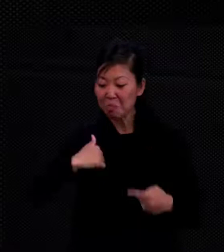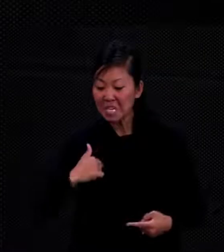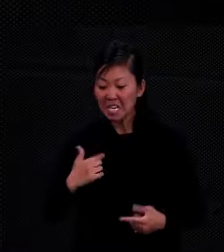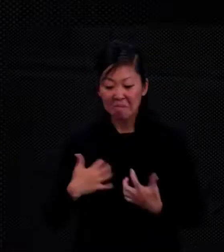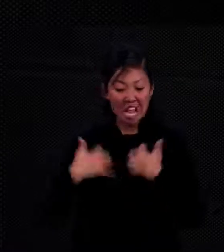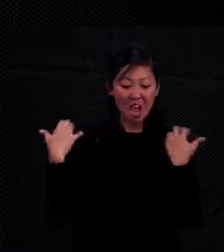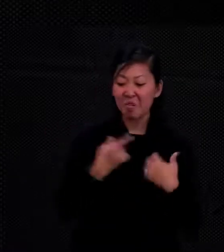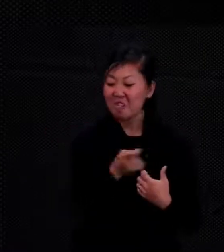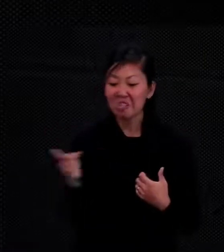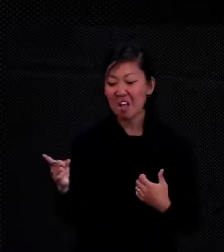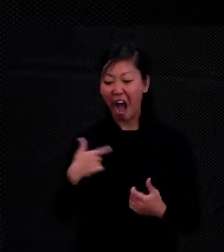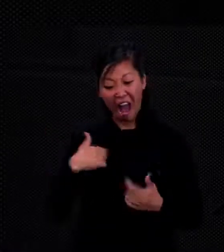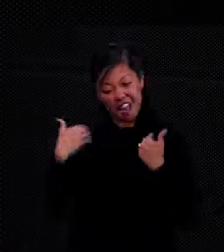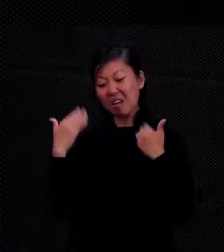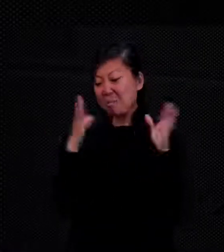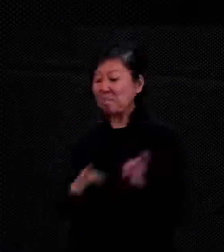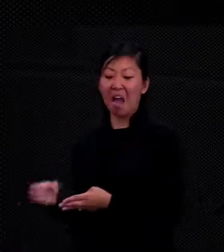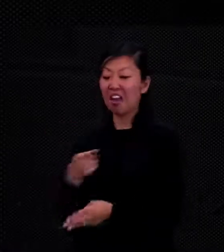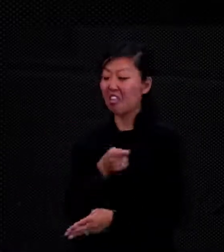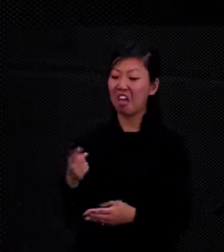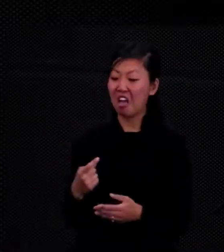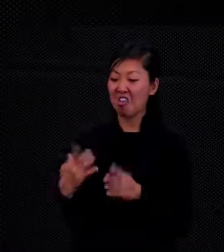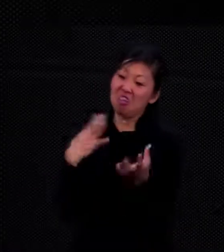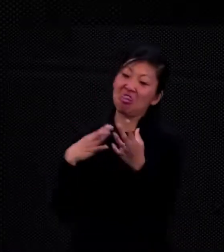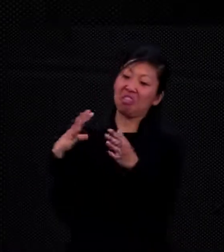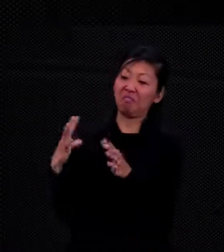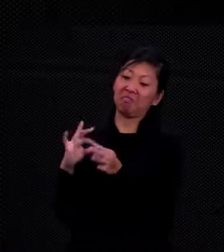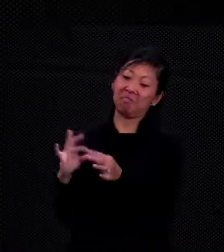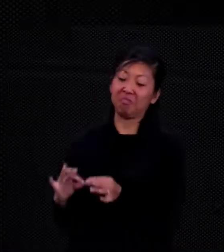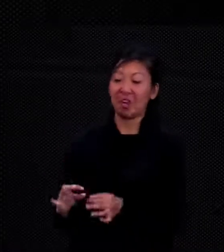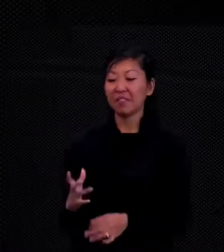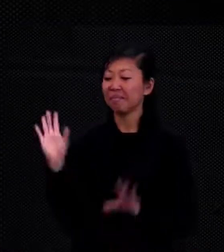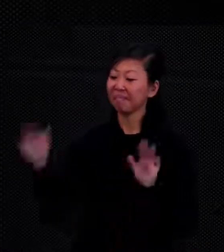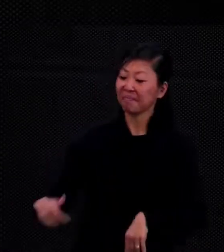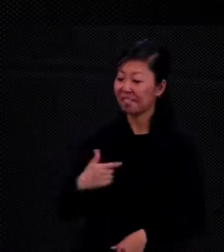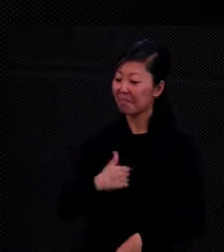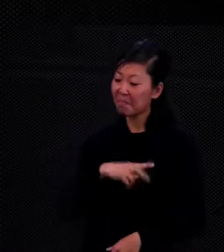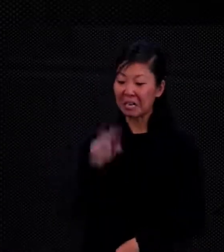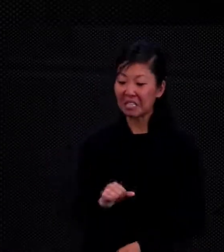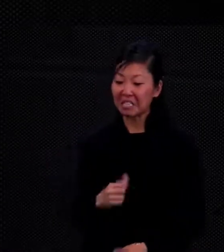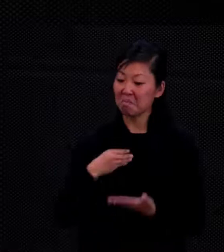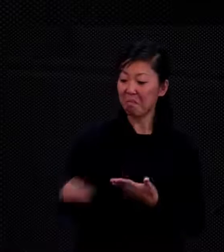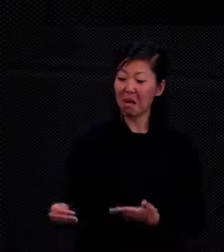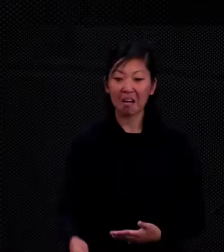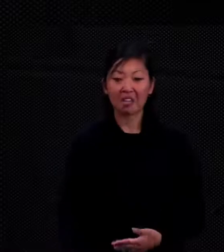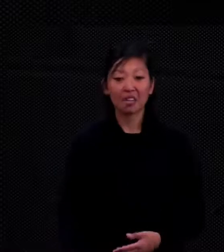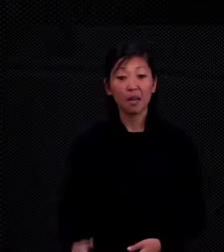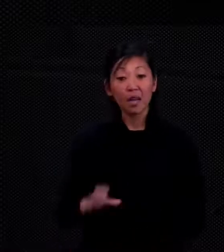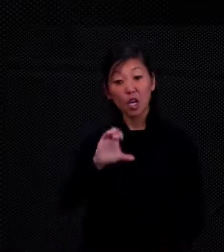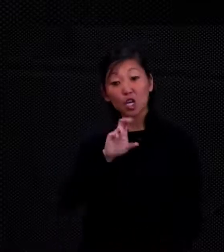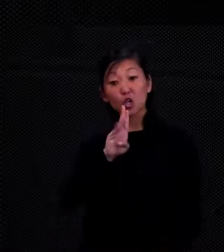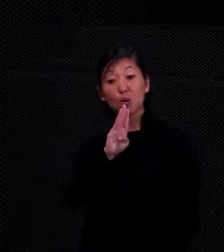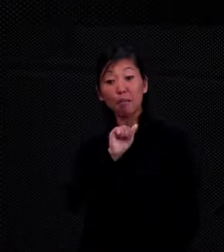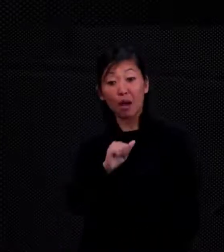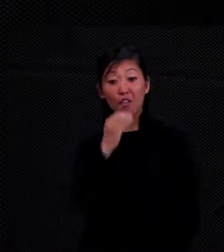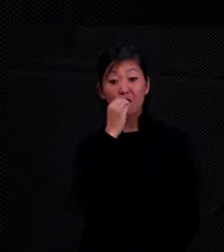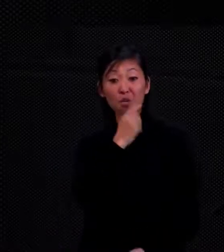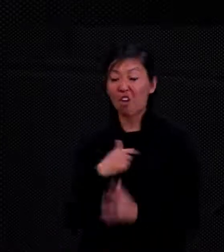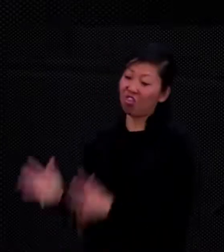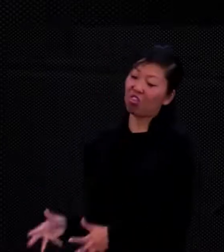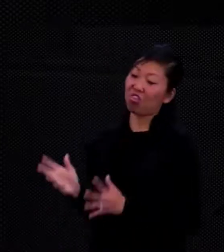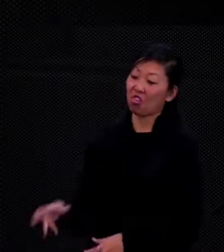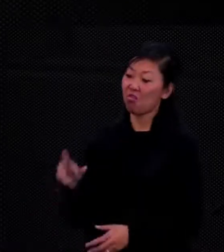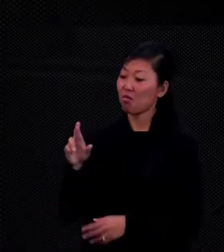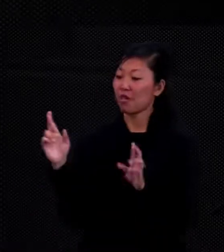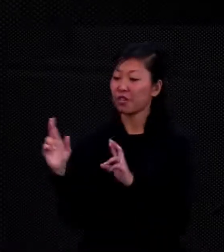way. I suggested we pick up a couple pizzas for supper, drove home in silence, stored the ingredients for my Cuban meal, and went into the living